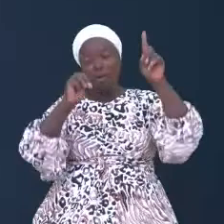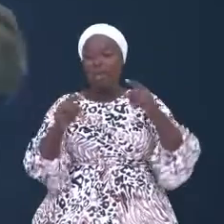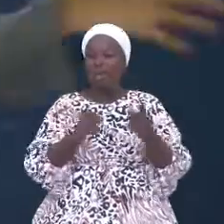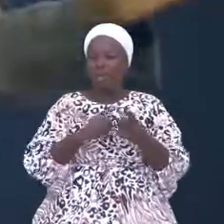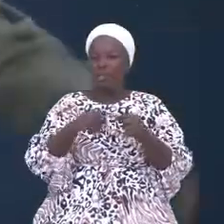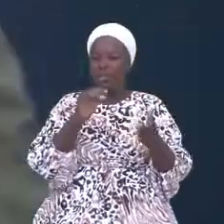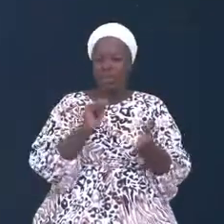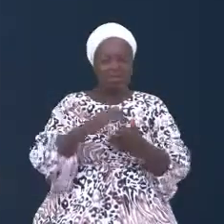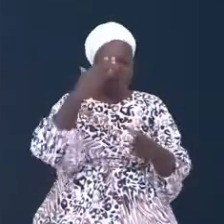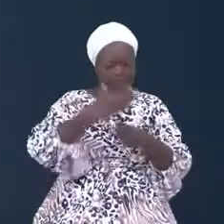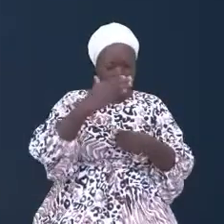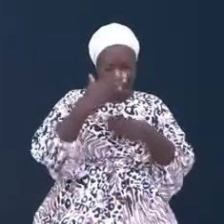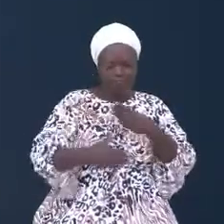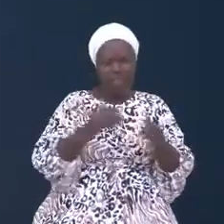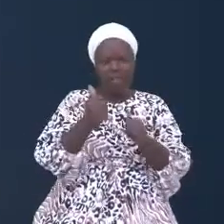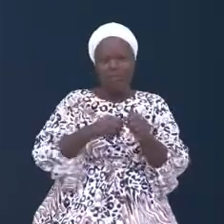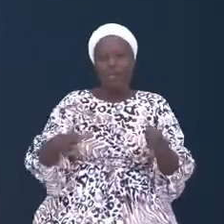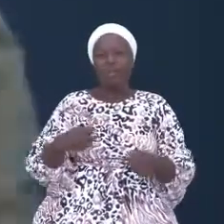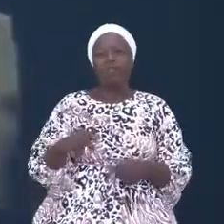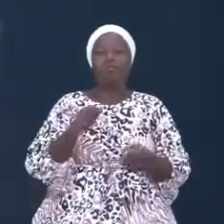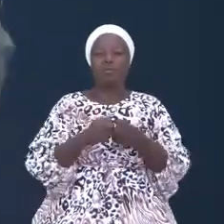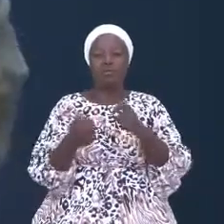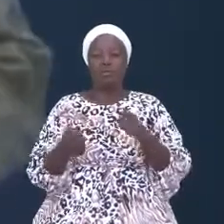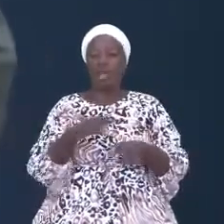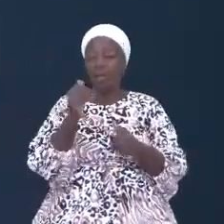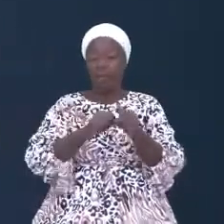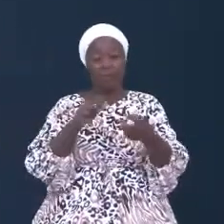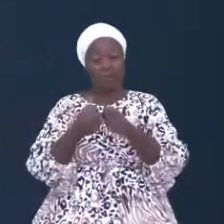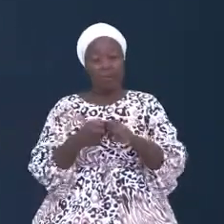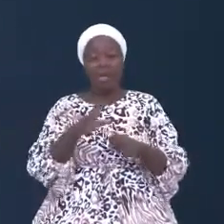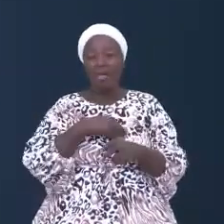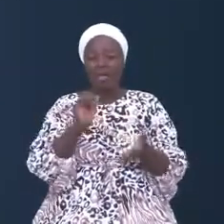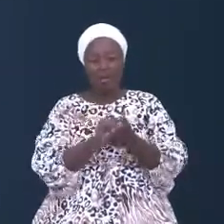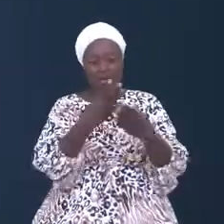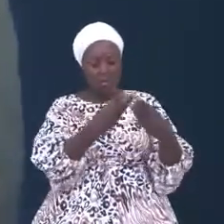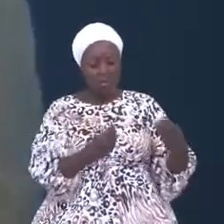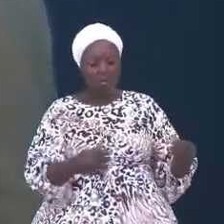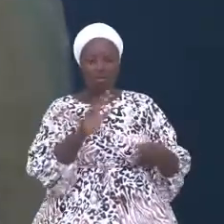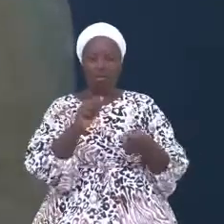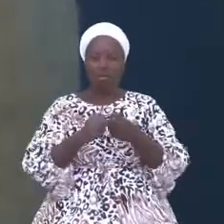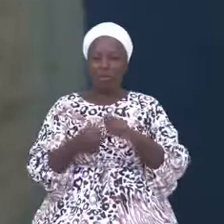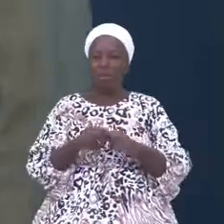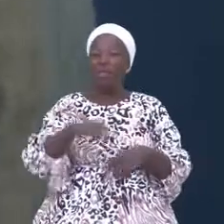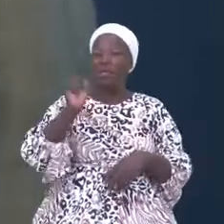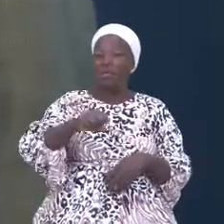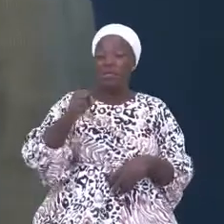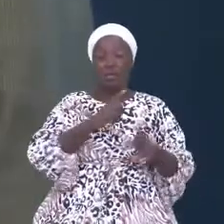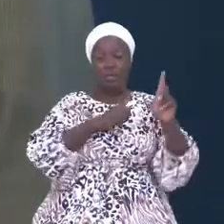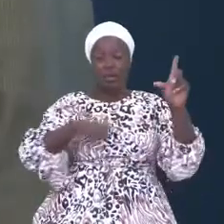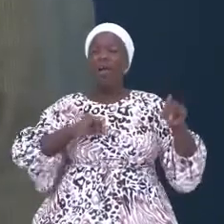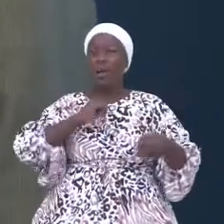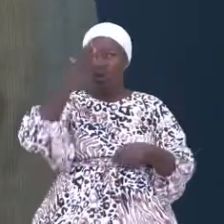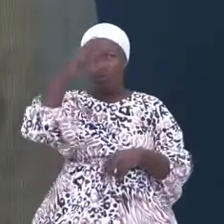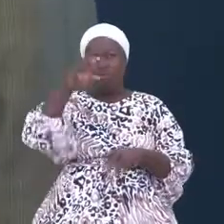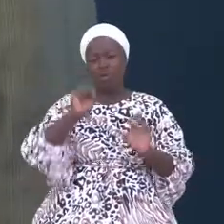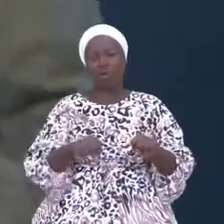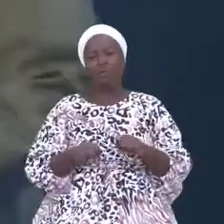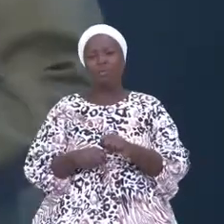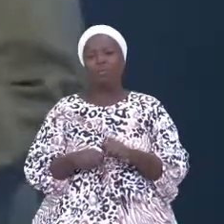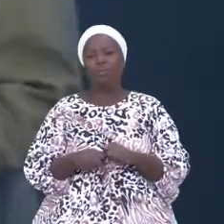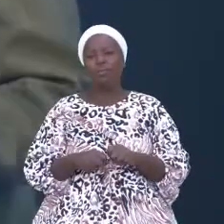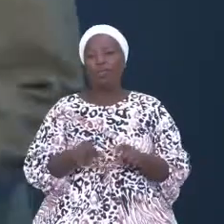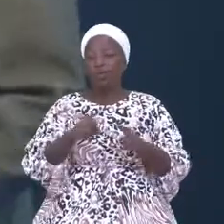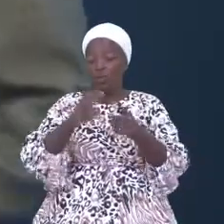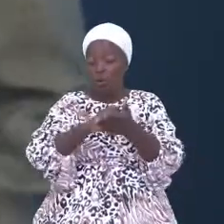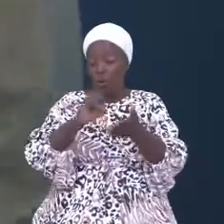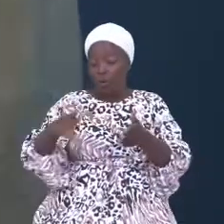that finalizes your problem. That settles your problem. Yes, Lord, I know you can. To